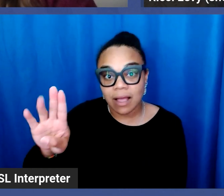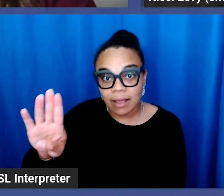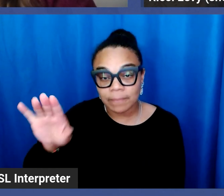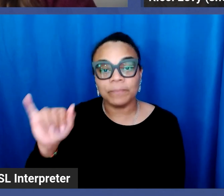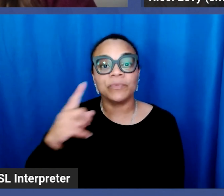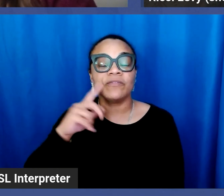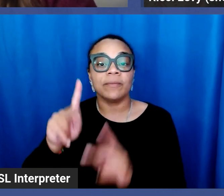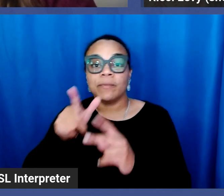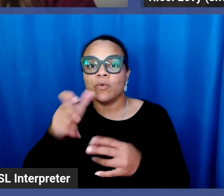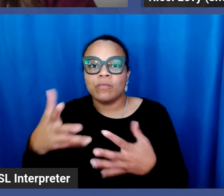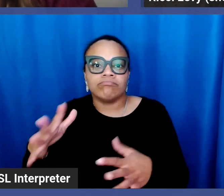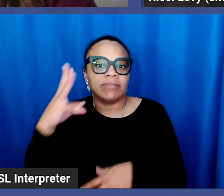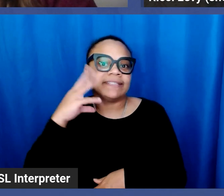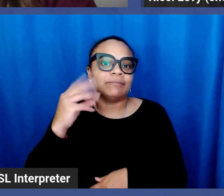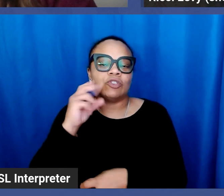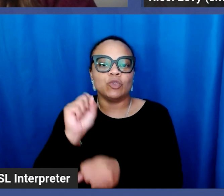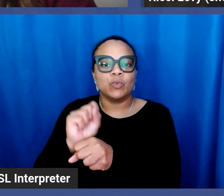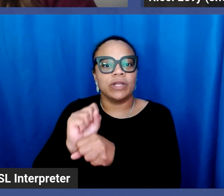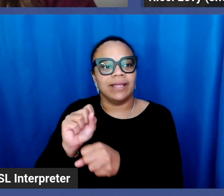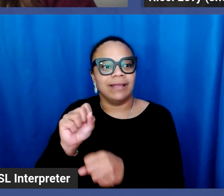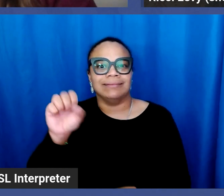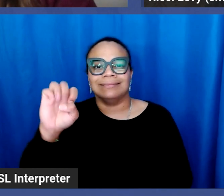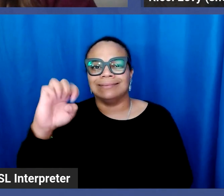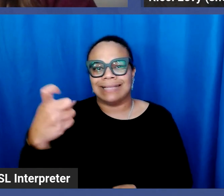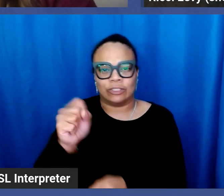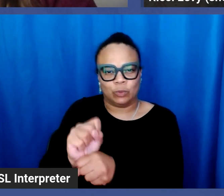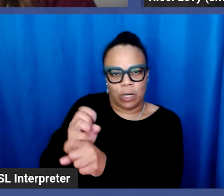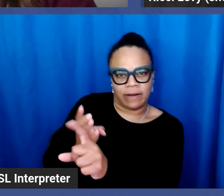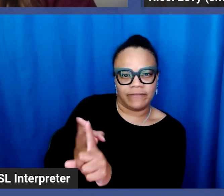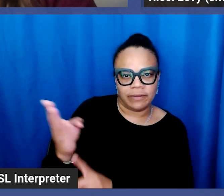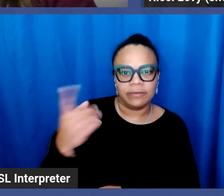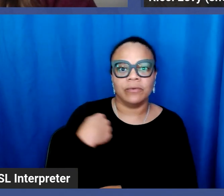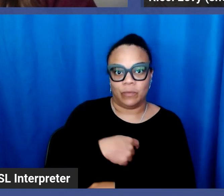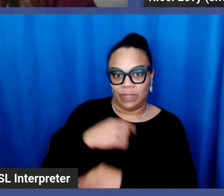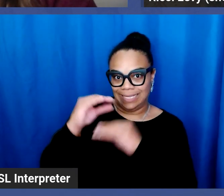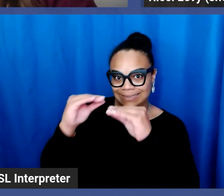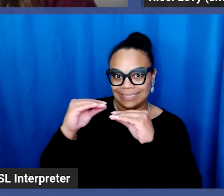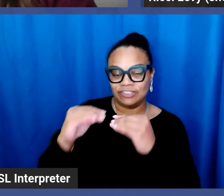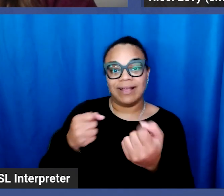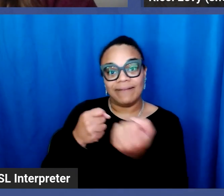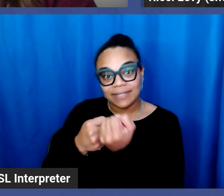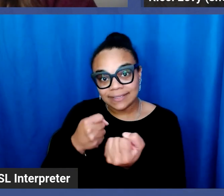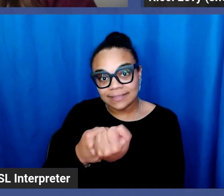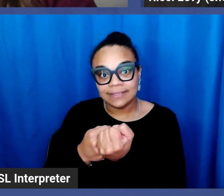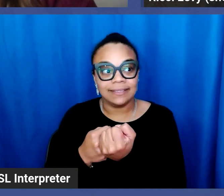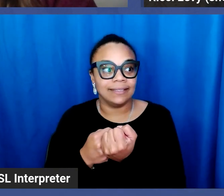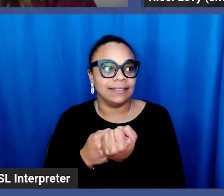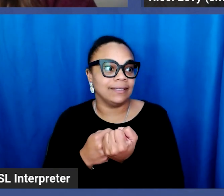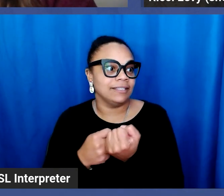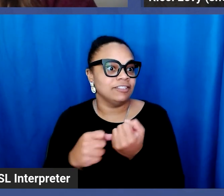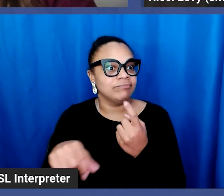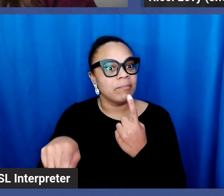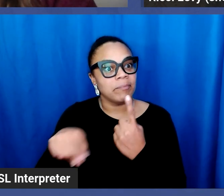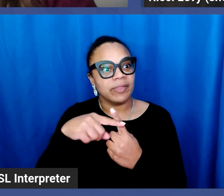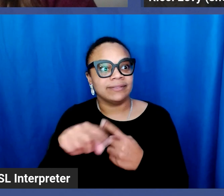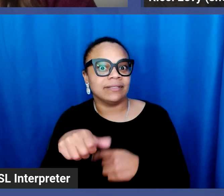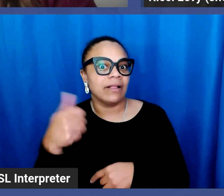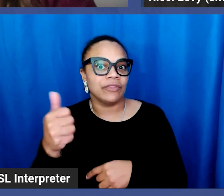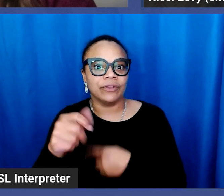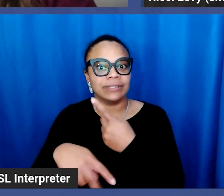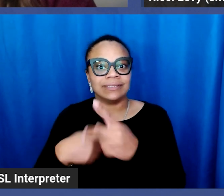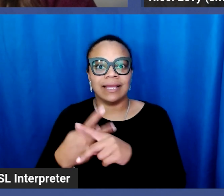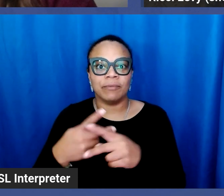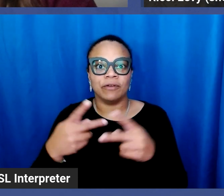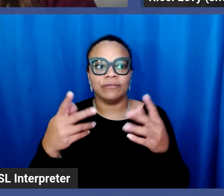trade. And we teach advocacy and all kinds of